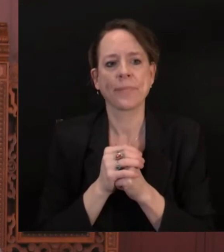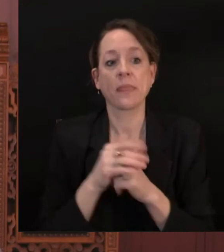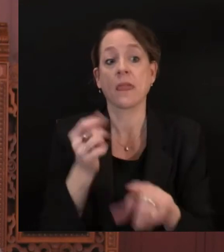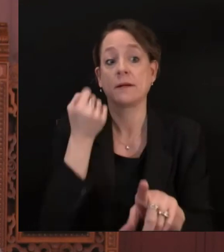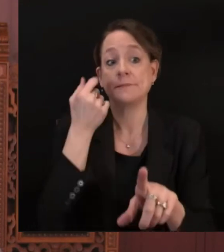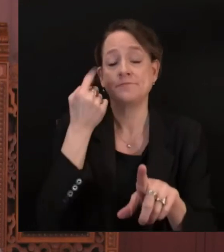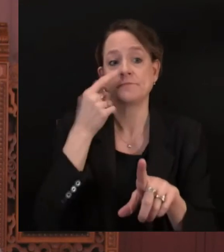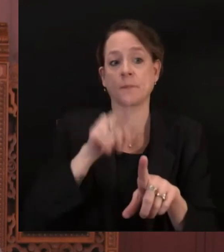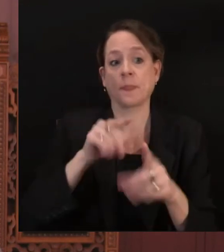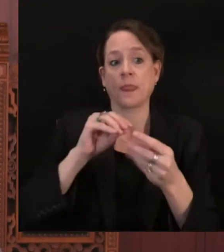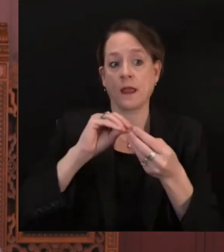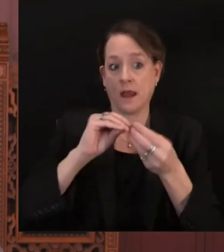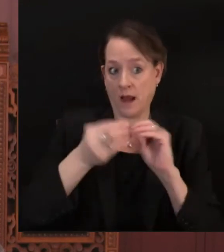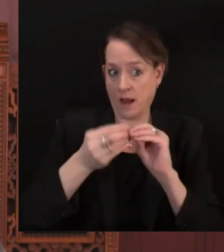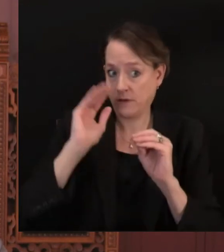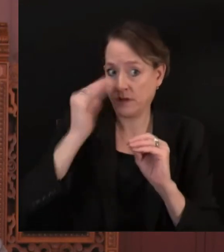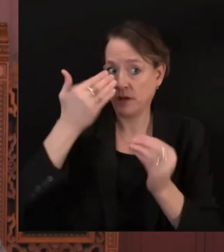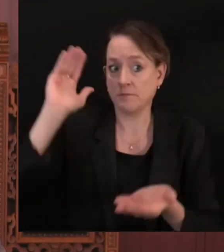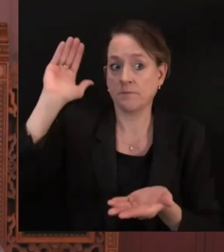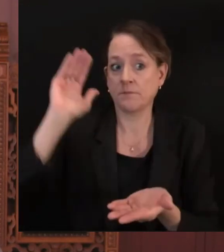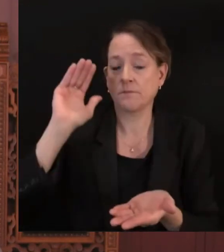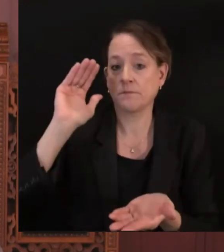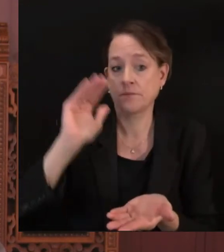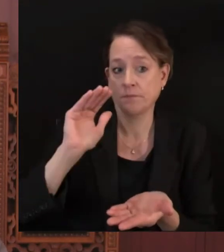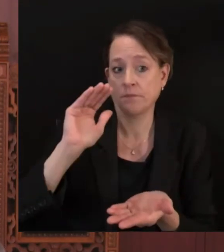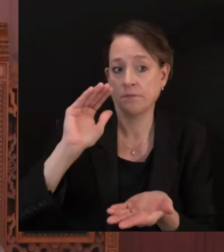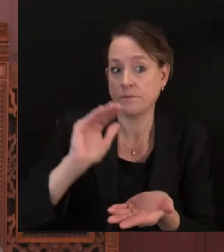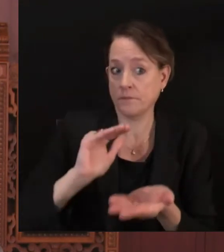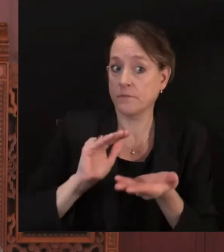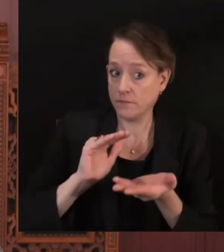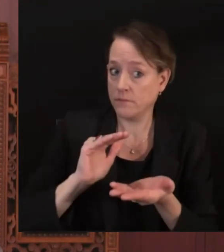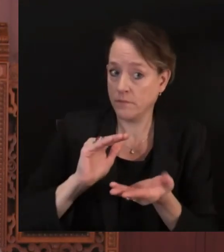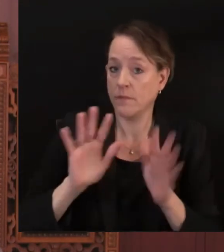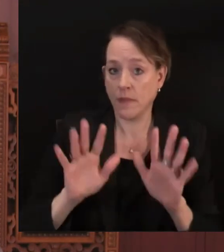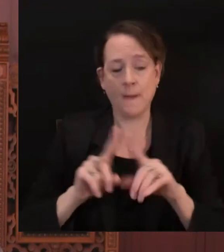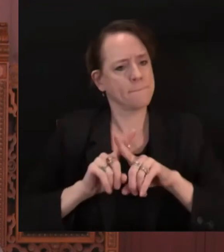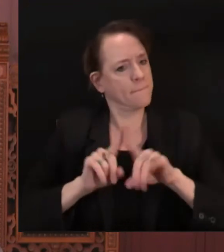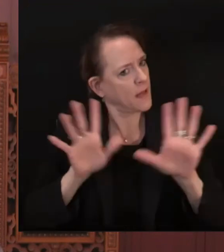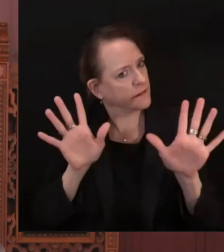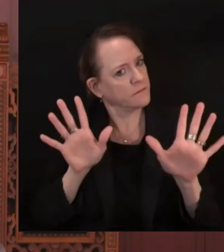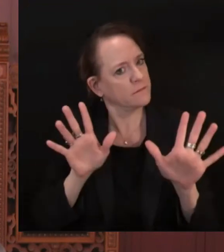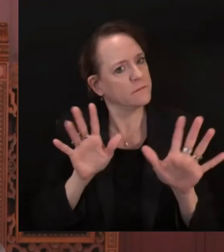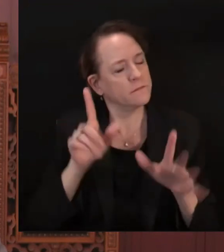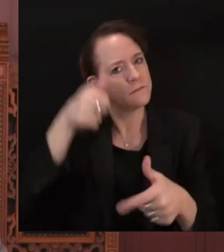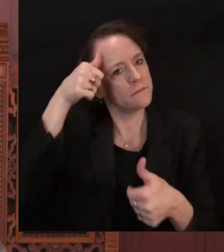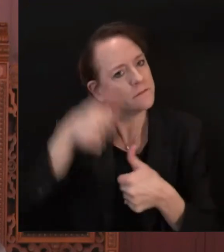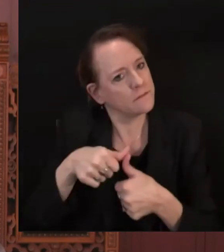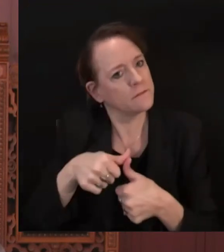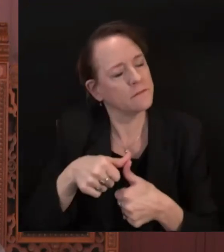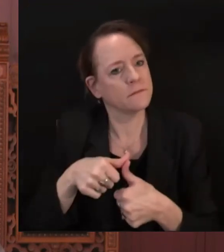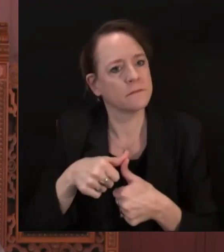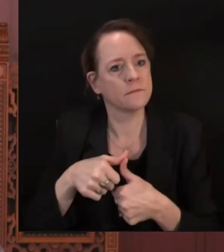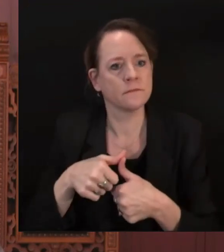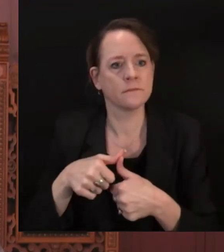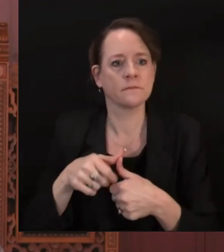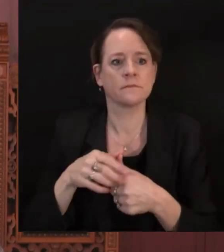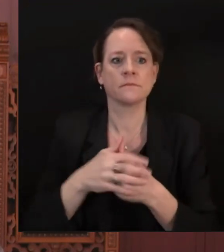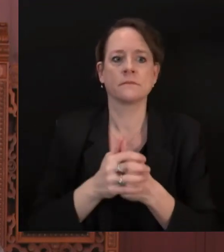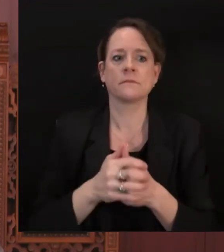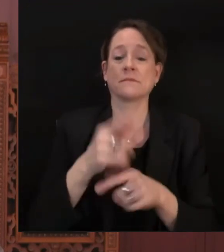remember back when we had 60 a day, and we thought that was a hell of a lot. And so I